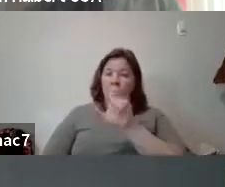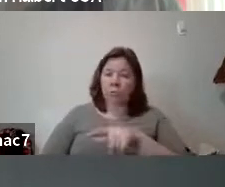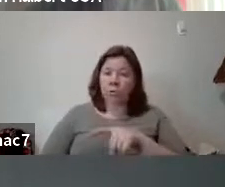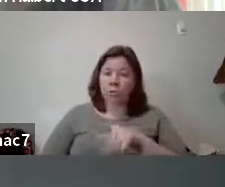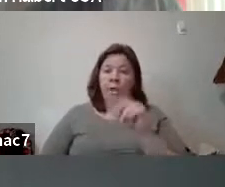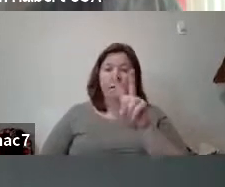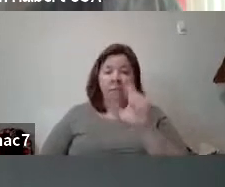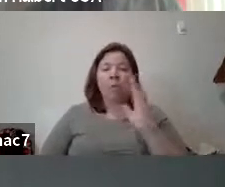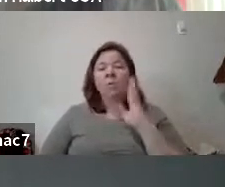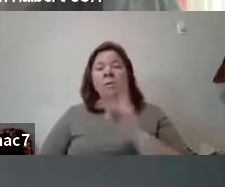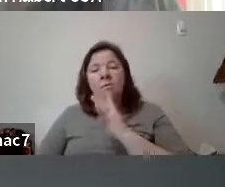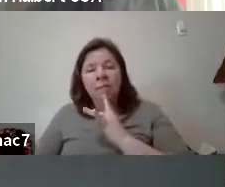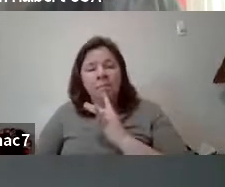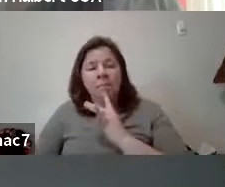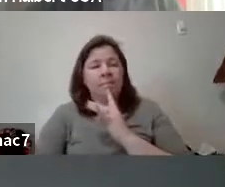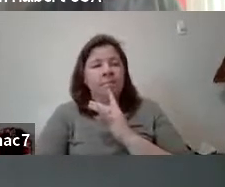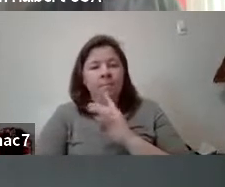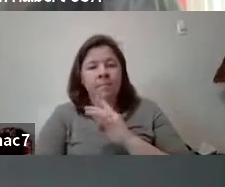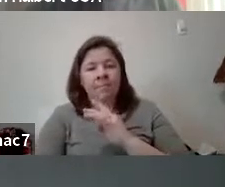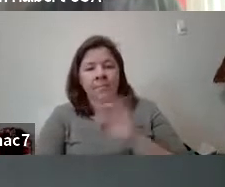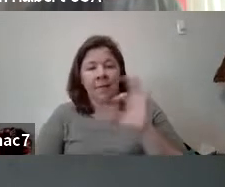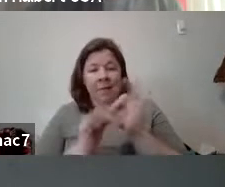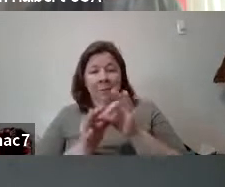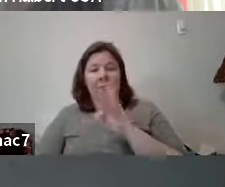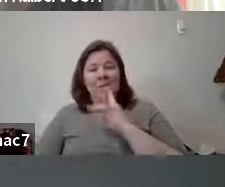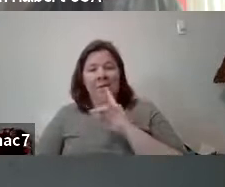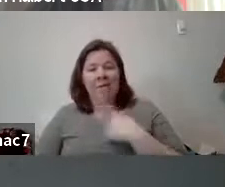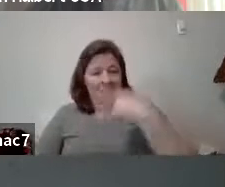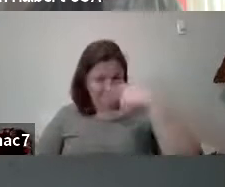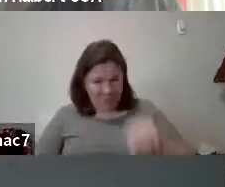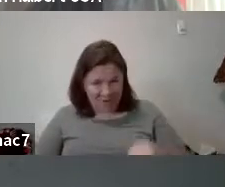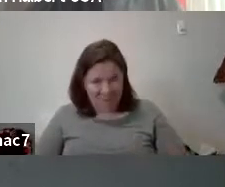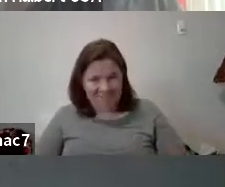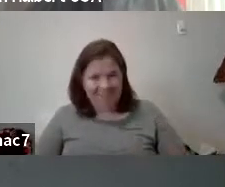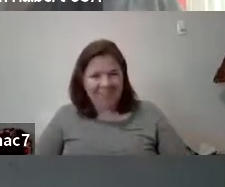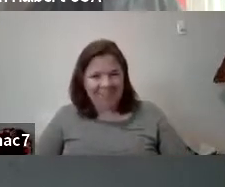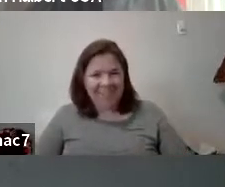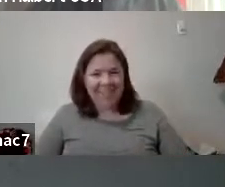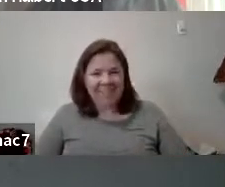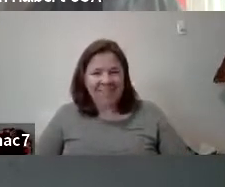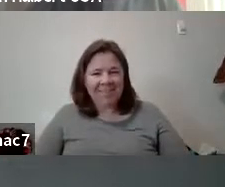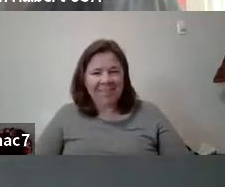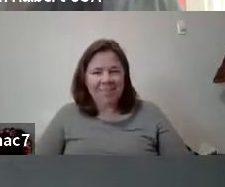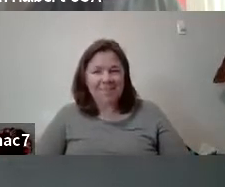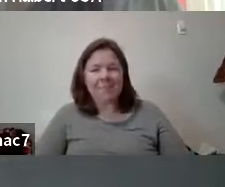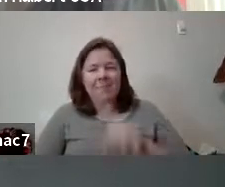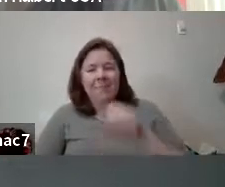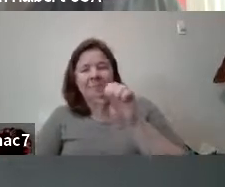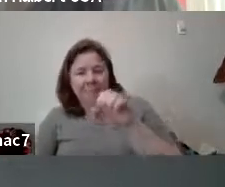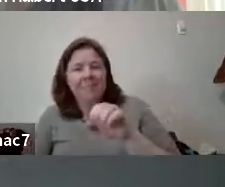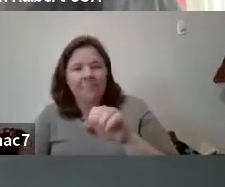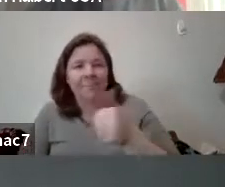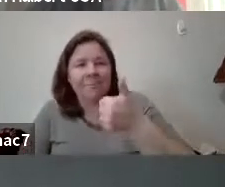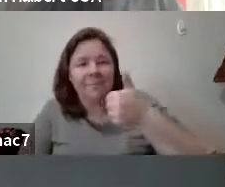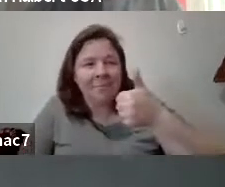and Valerie will have to interpret and speak if she doesn't mind, if there is someone that wants to ask a question. So yes,